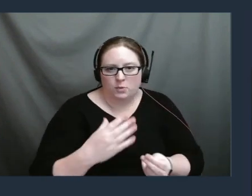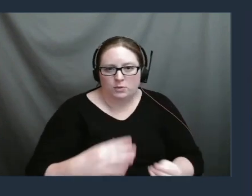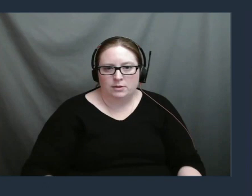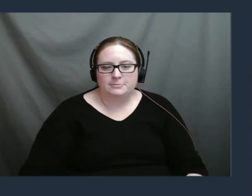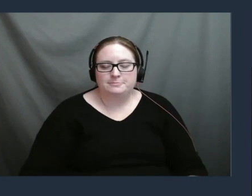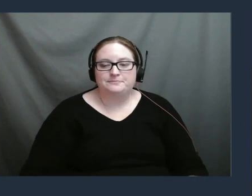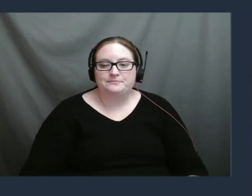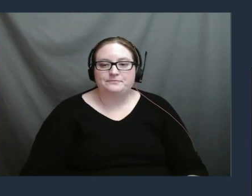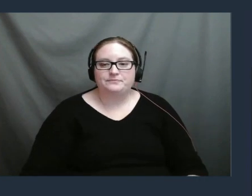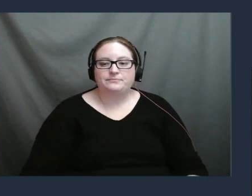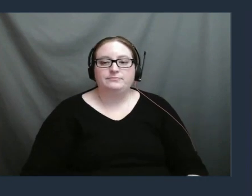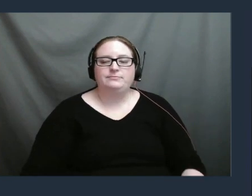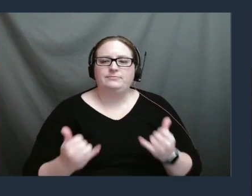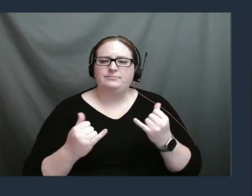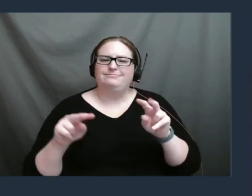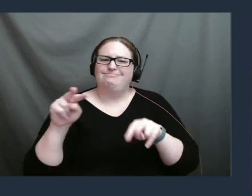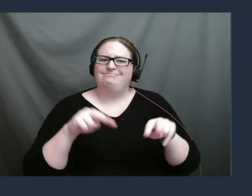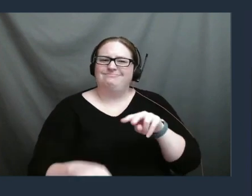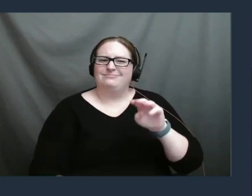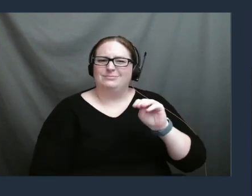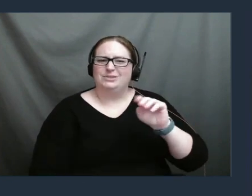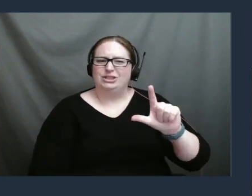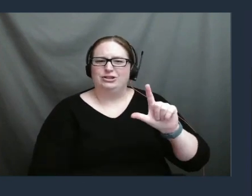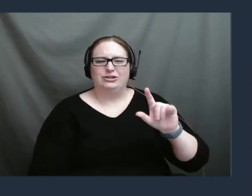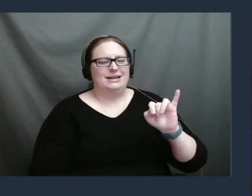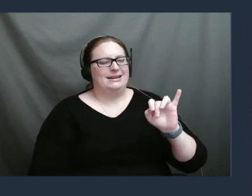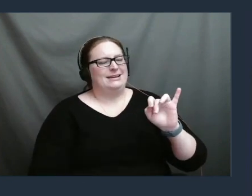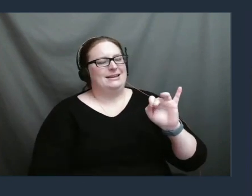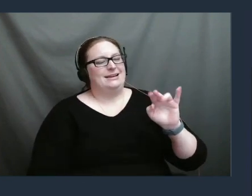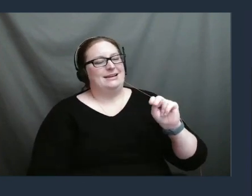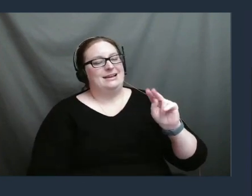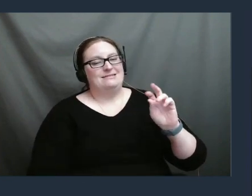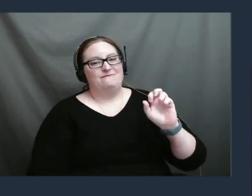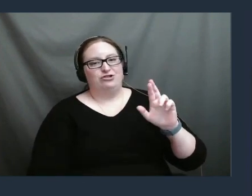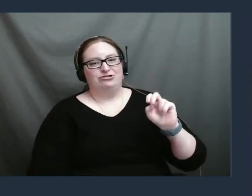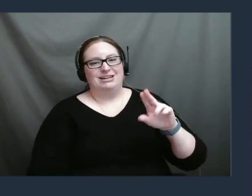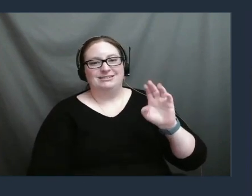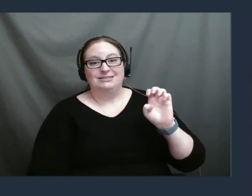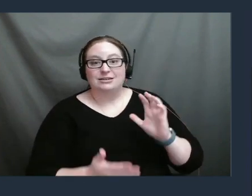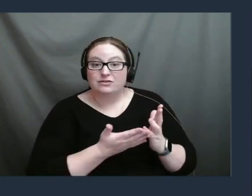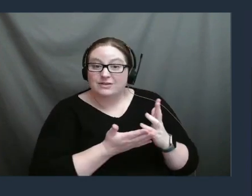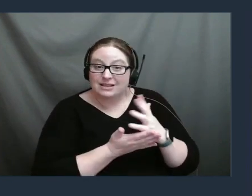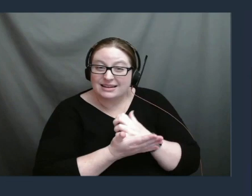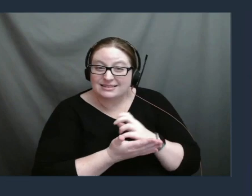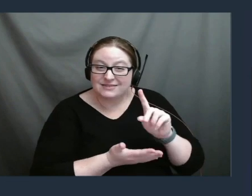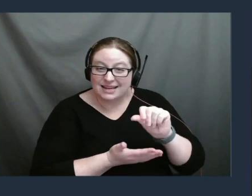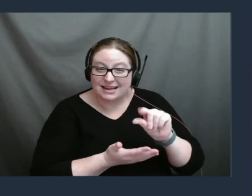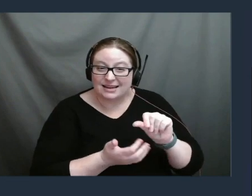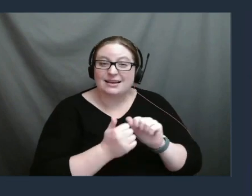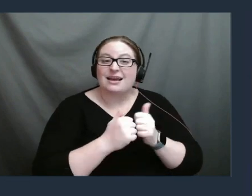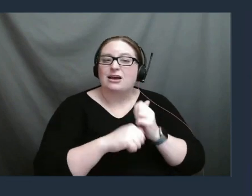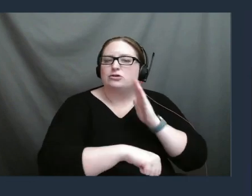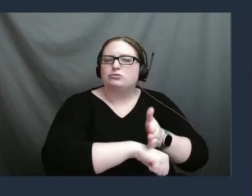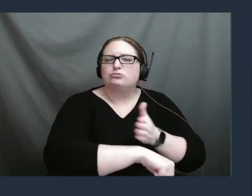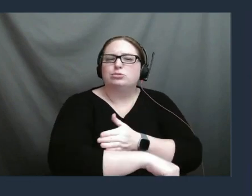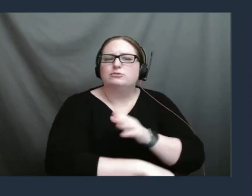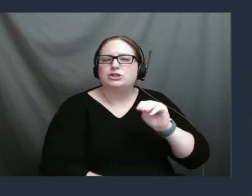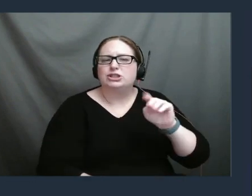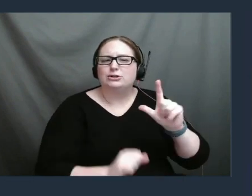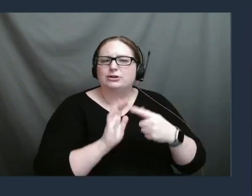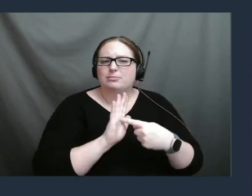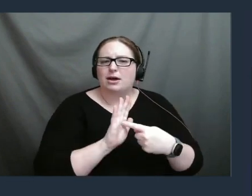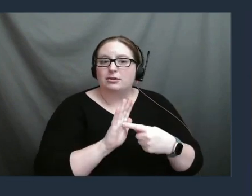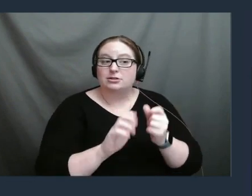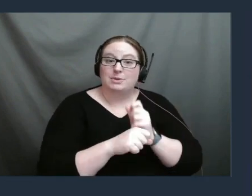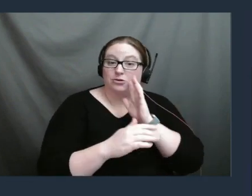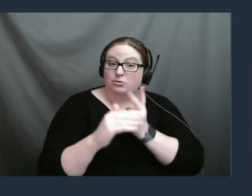Now we have looked at machine learning inference, and you've collected all this data. How do you improve your machine learning model to make your predictions